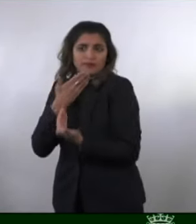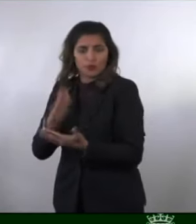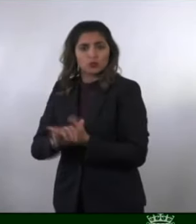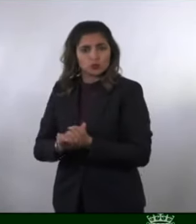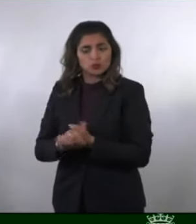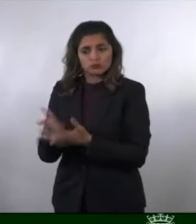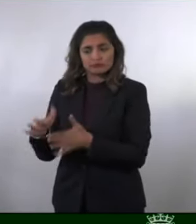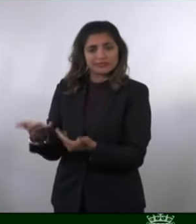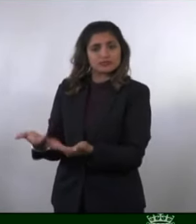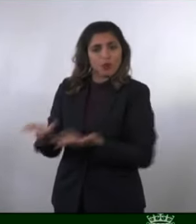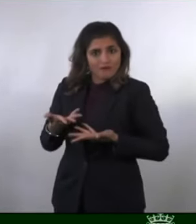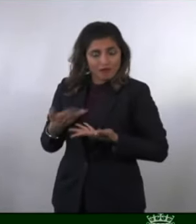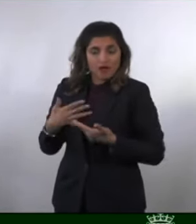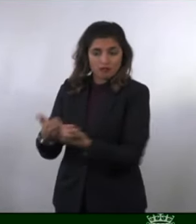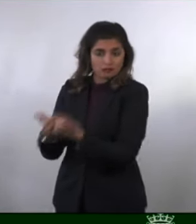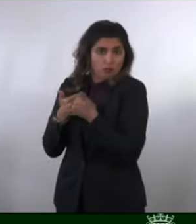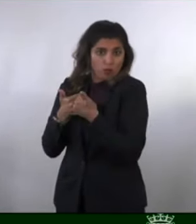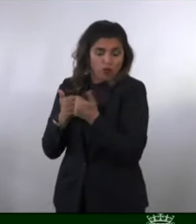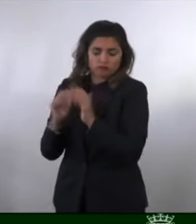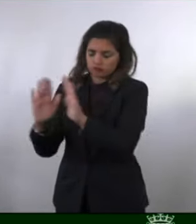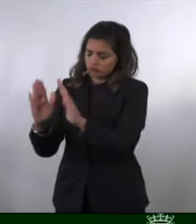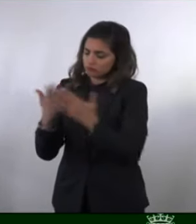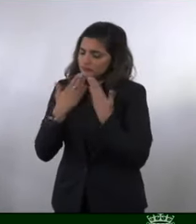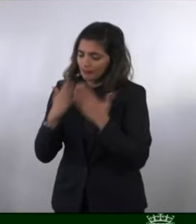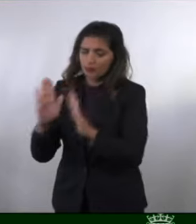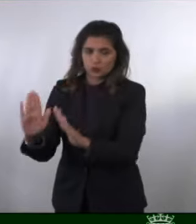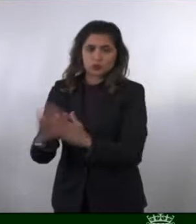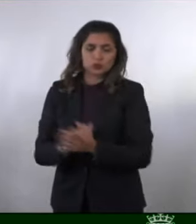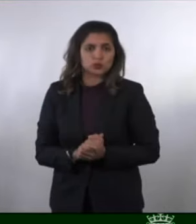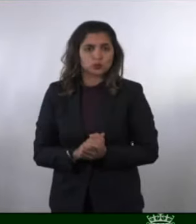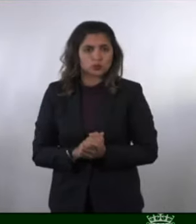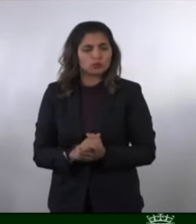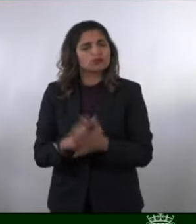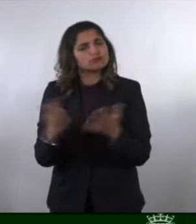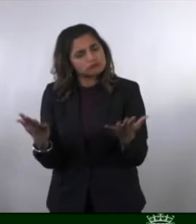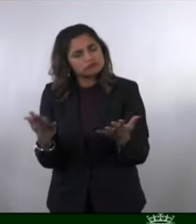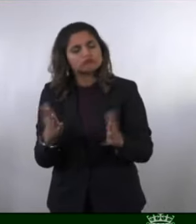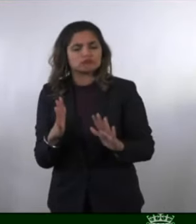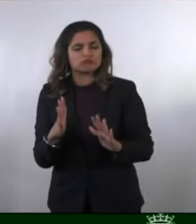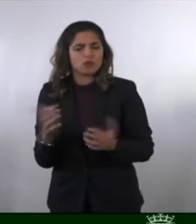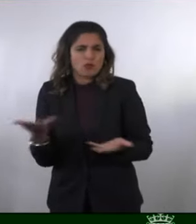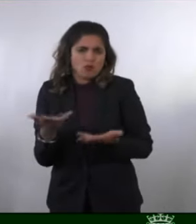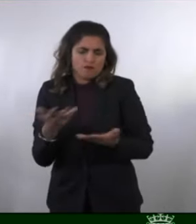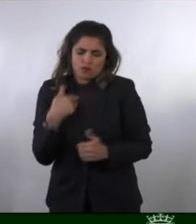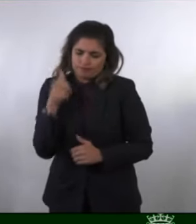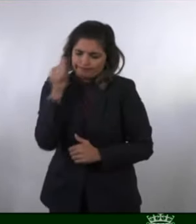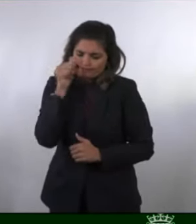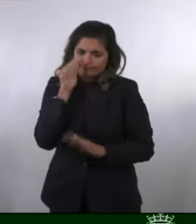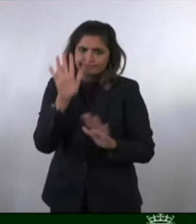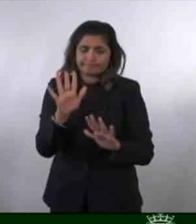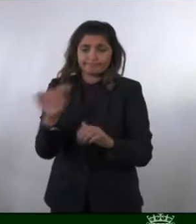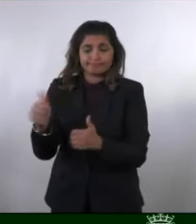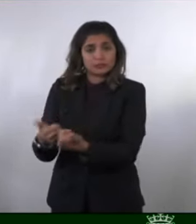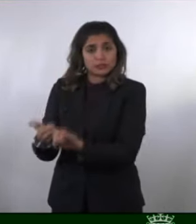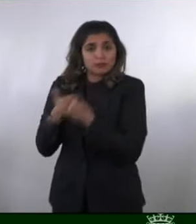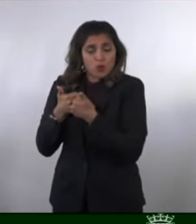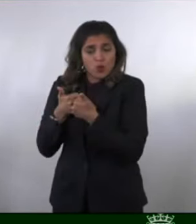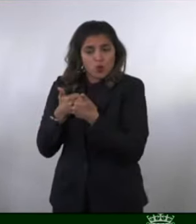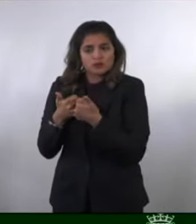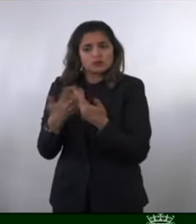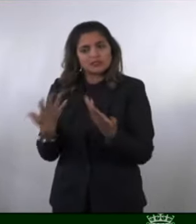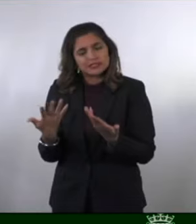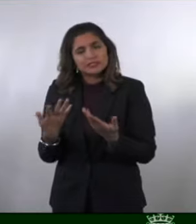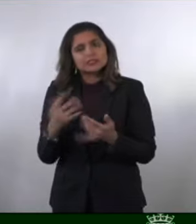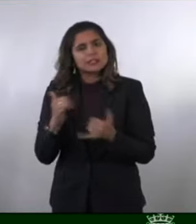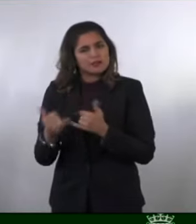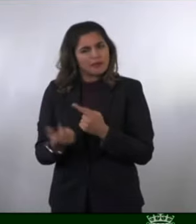offer at this stage. I'm aware that his support is one of those things that kind of now you see it, now